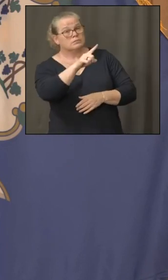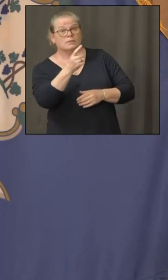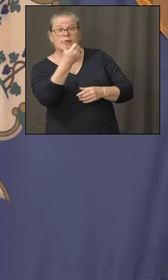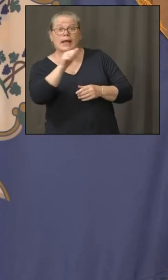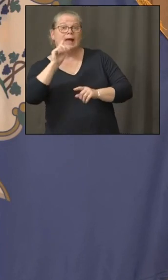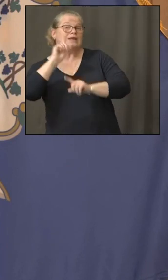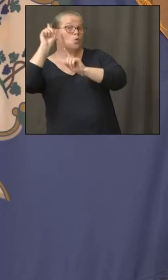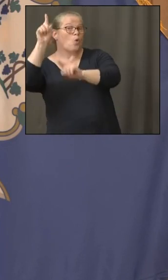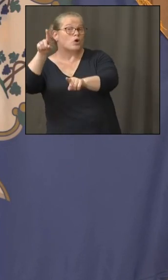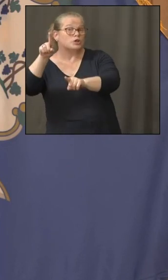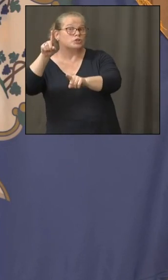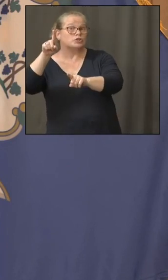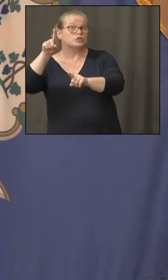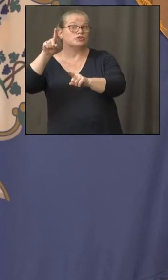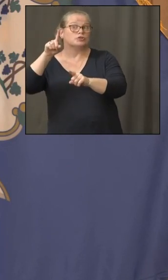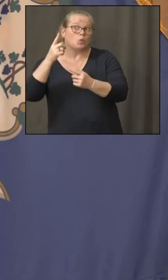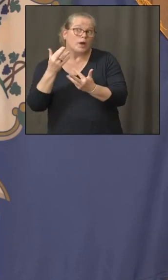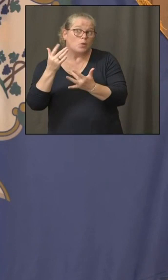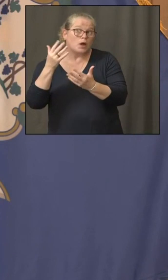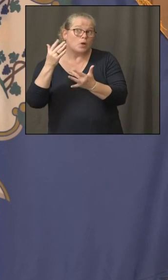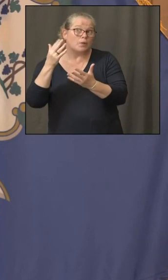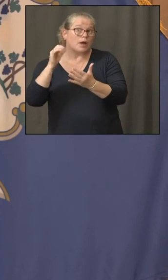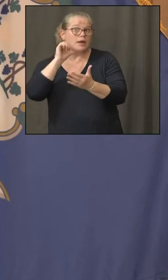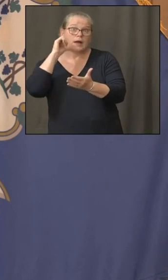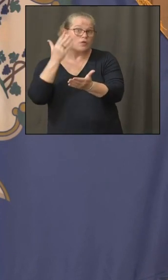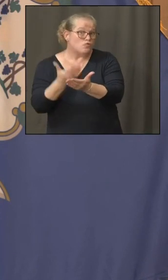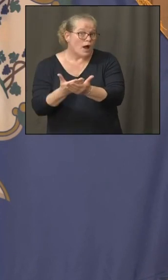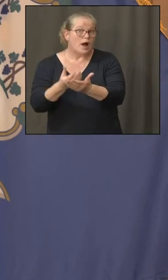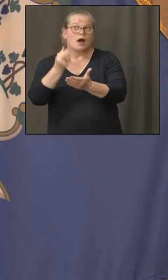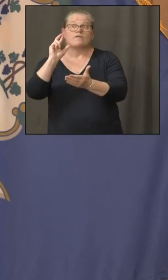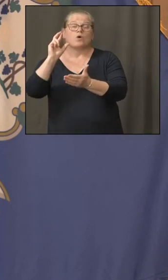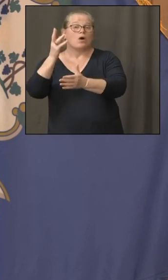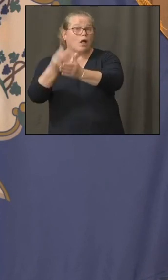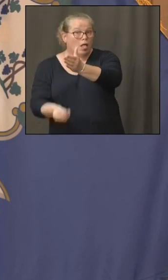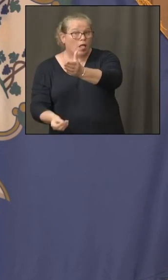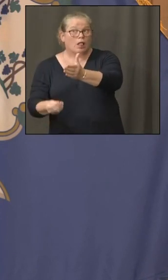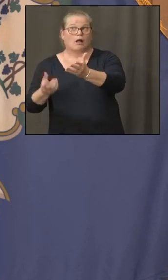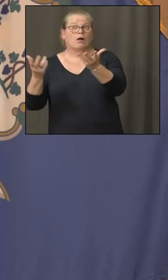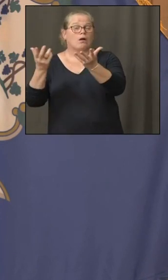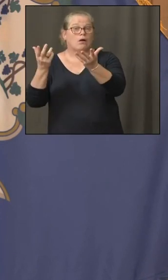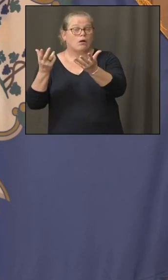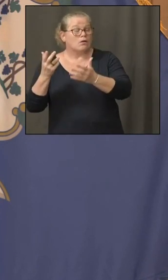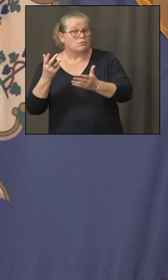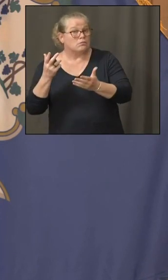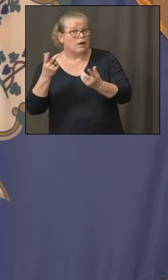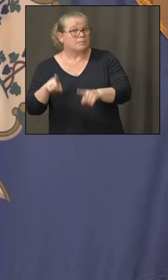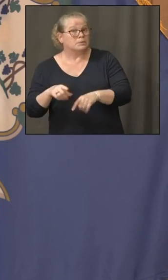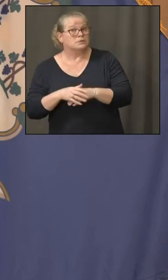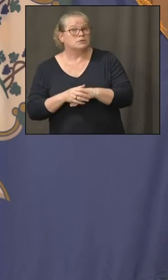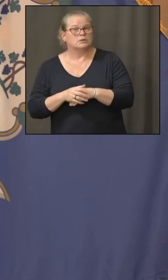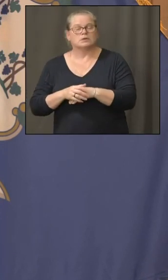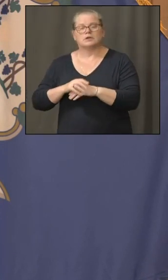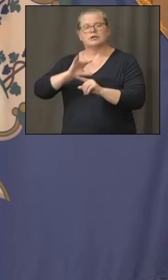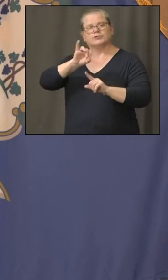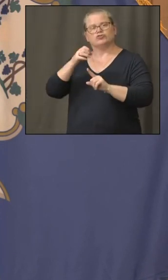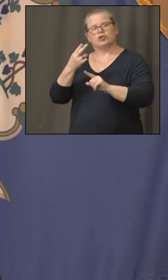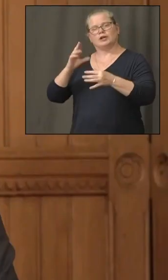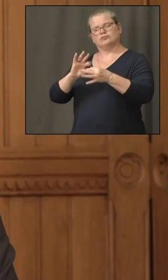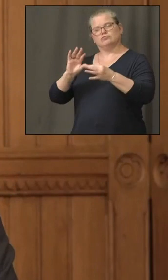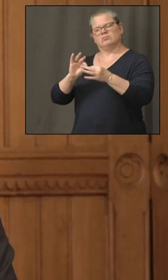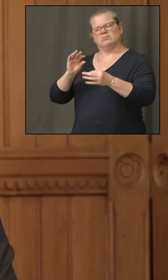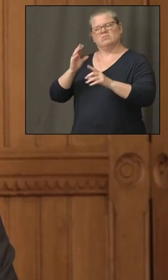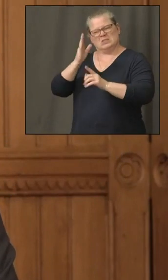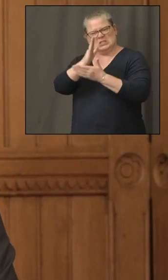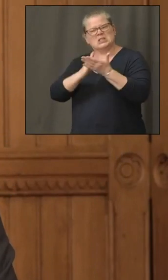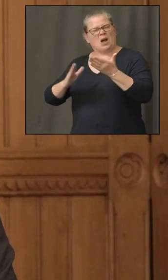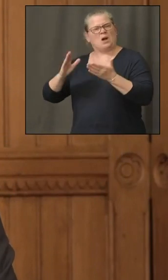that did not come through or fell through? Yeah, there were. I mean, we canceled some, several months ago when it turned out some of the suppliers